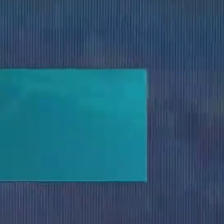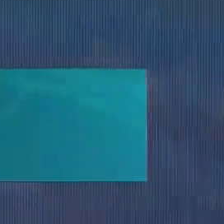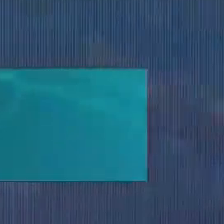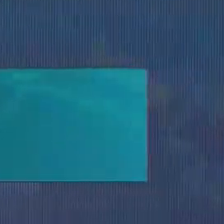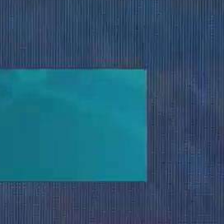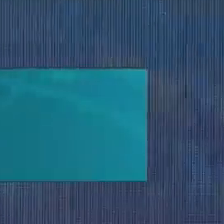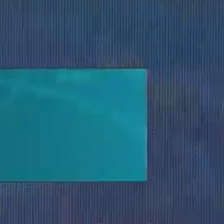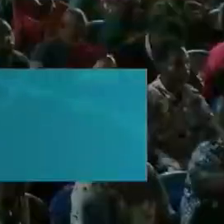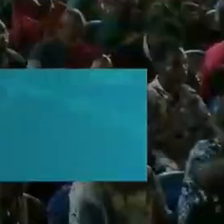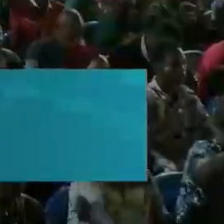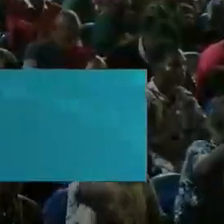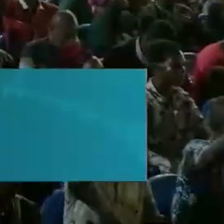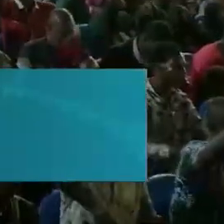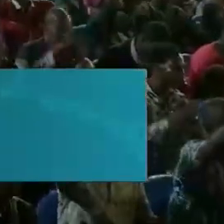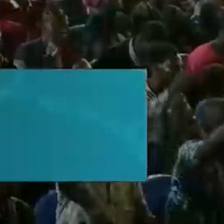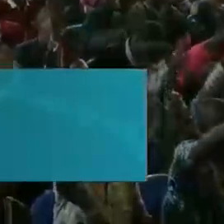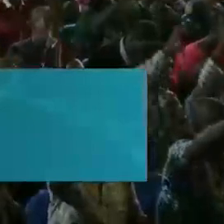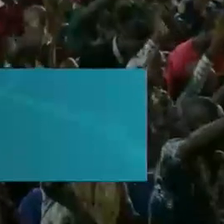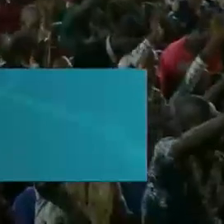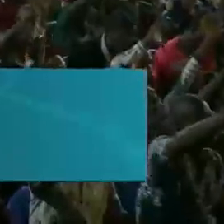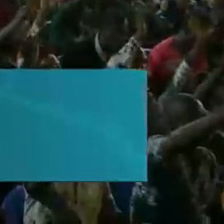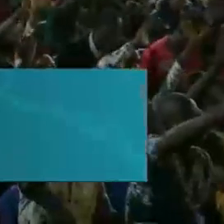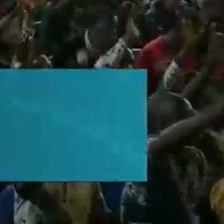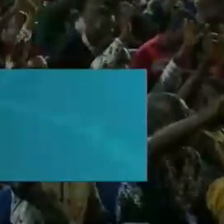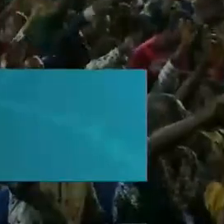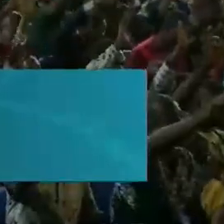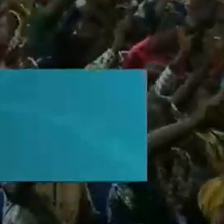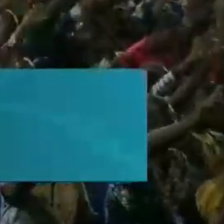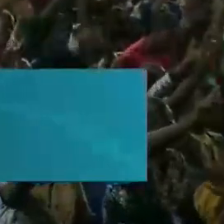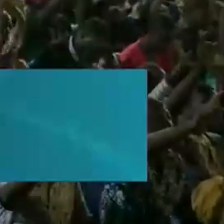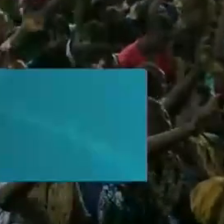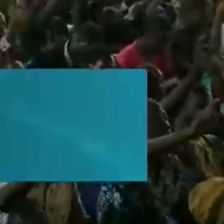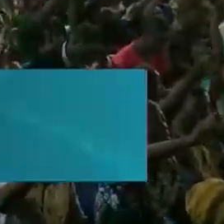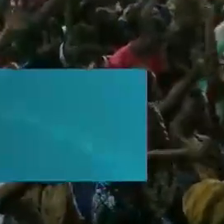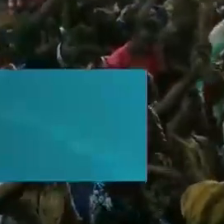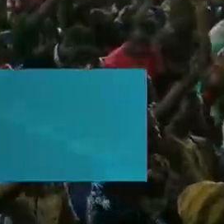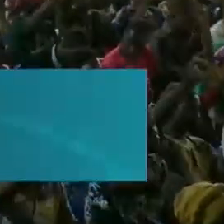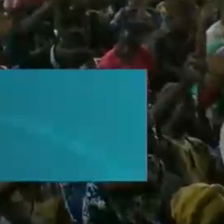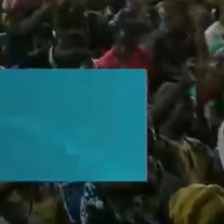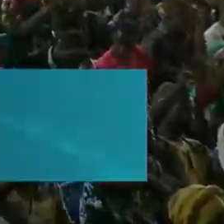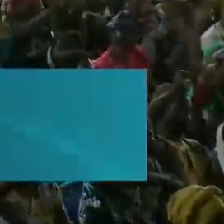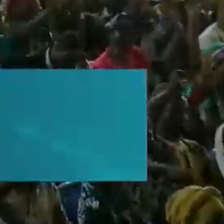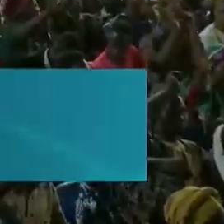How about you? I don't want to keep any sin.